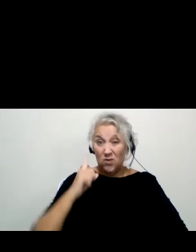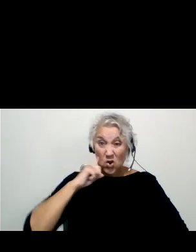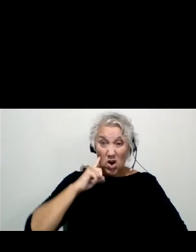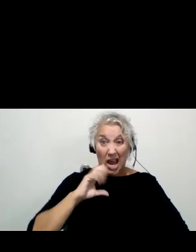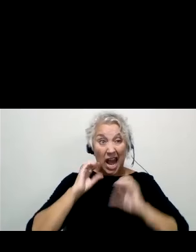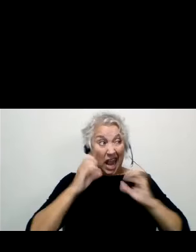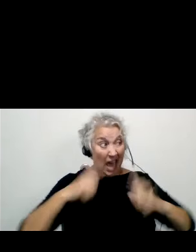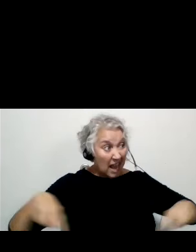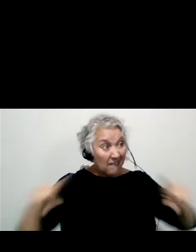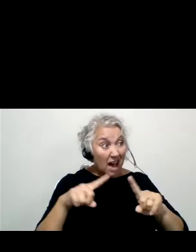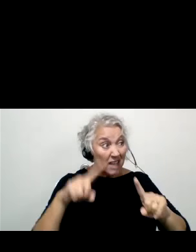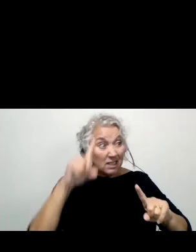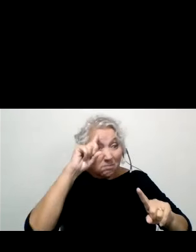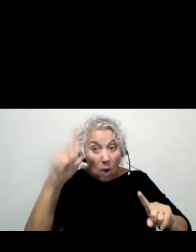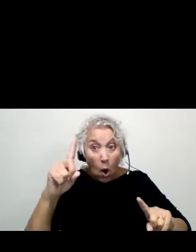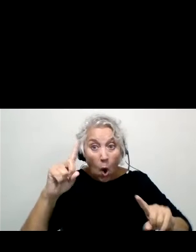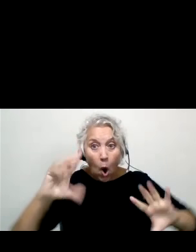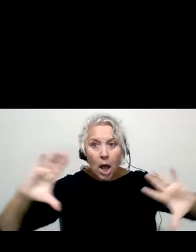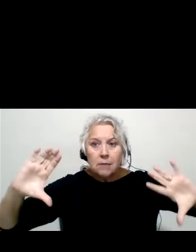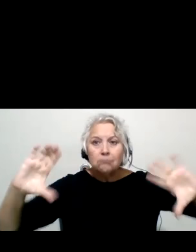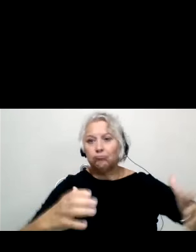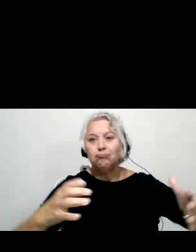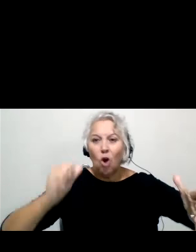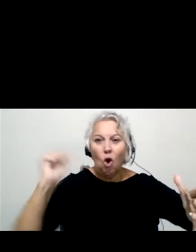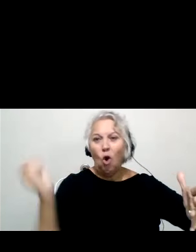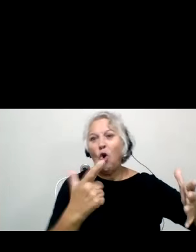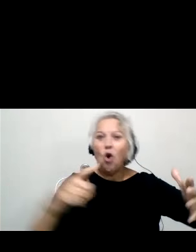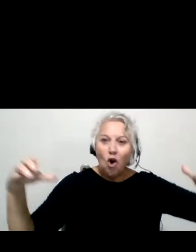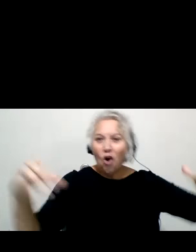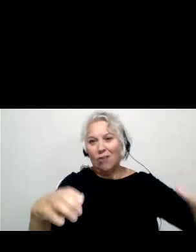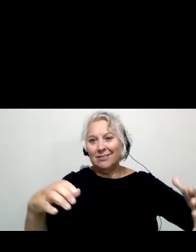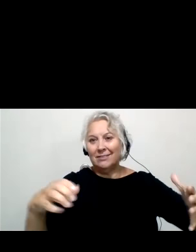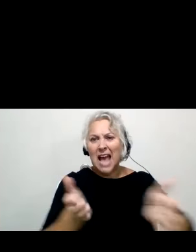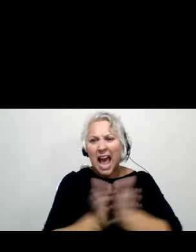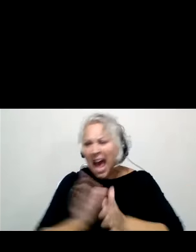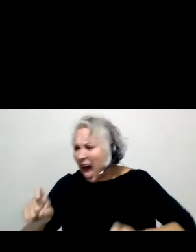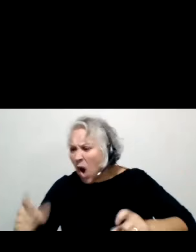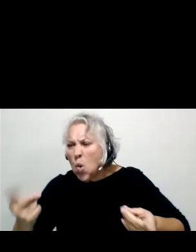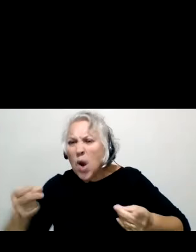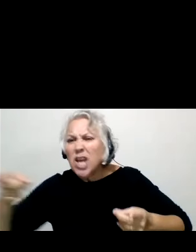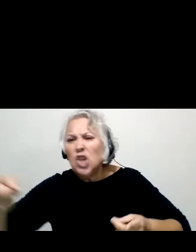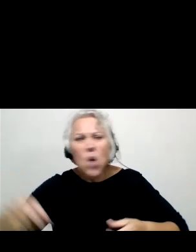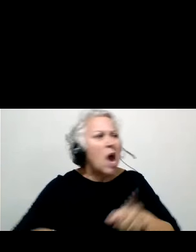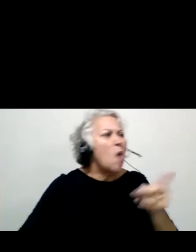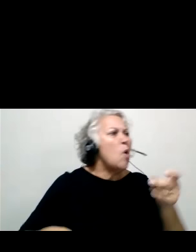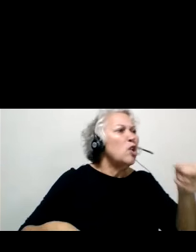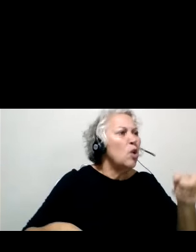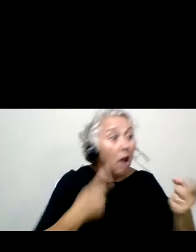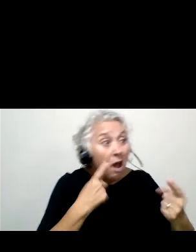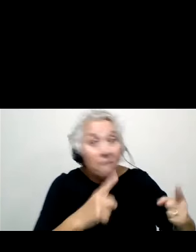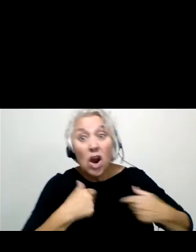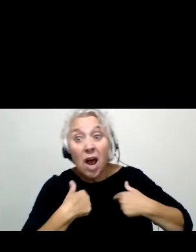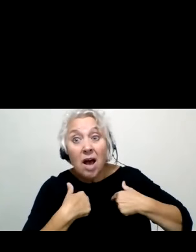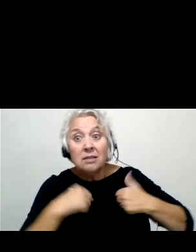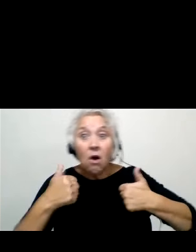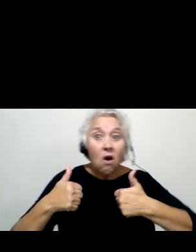us are as smart as all of us. We need to ask people, what are you doing over there? Will it work for us?